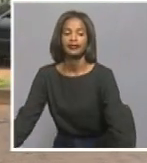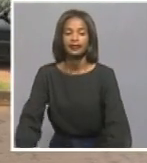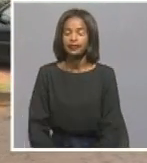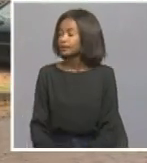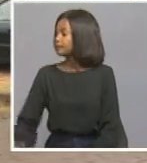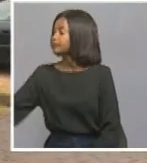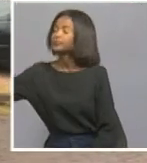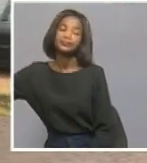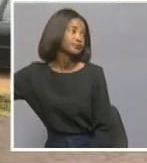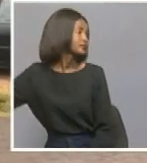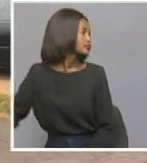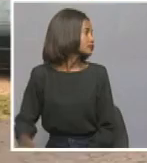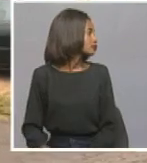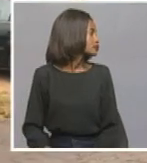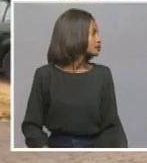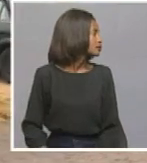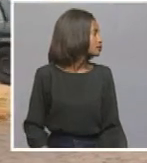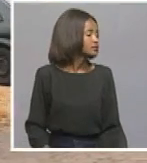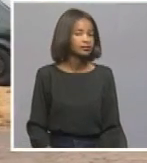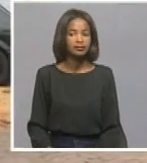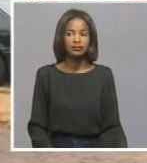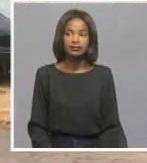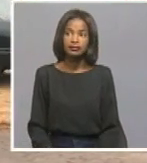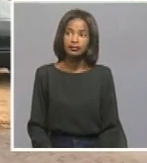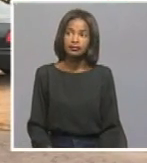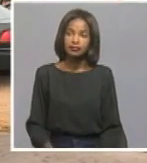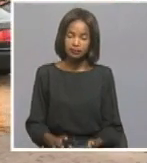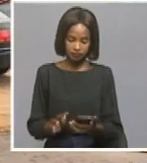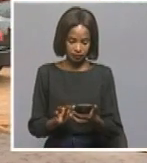I can see, I love them. But I need you to listen to me.